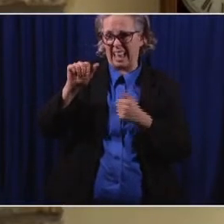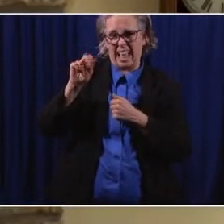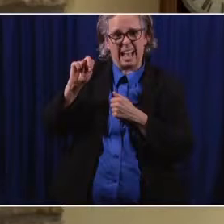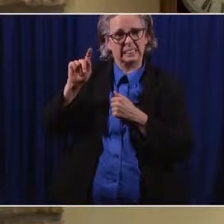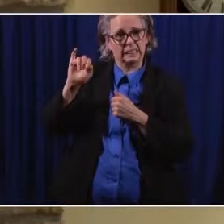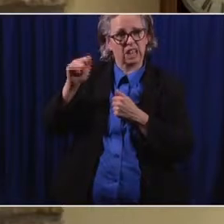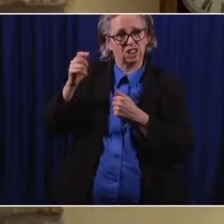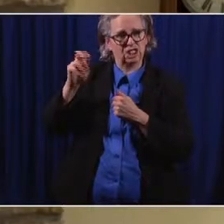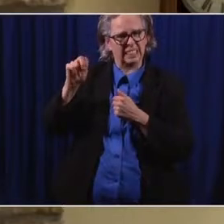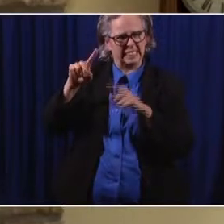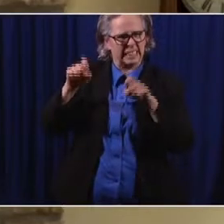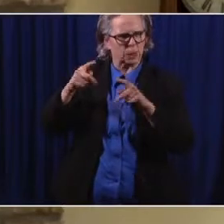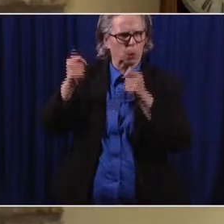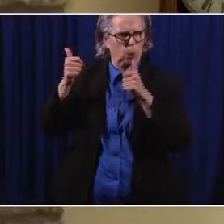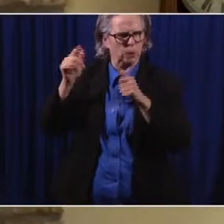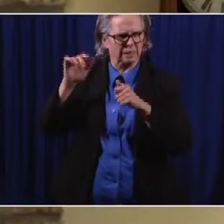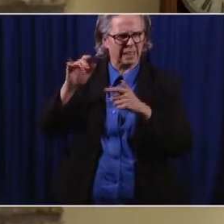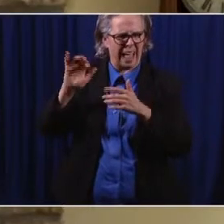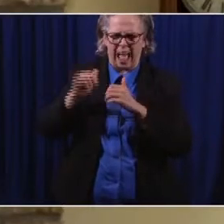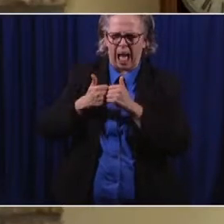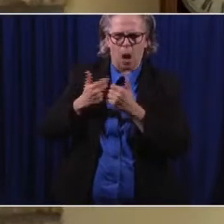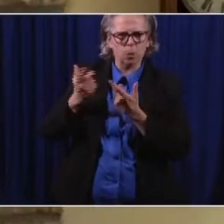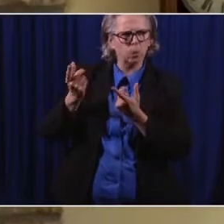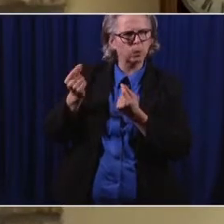Ohio will be receiving about